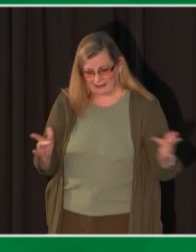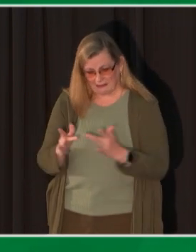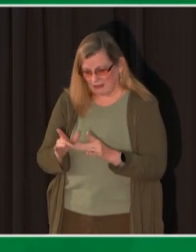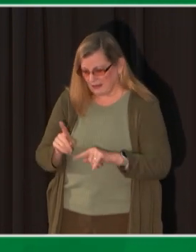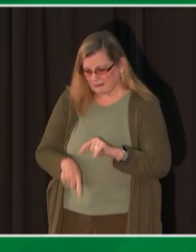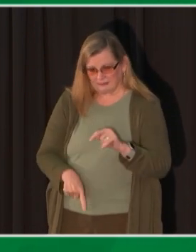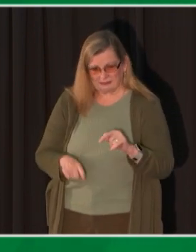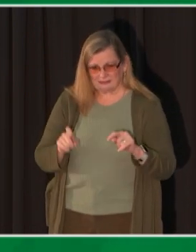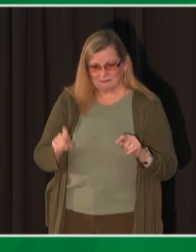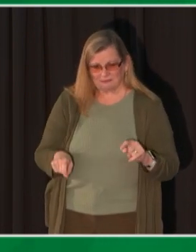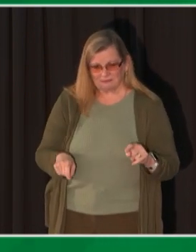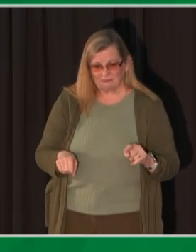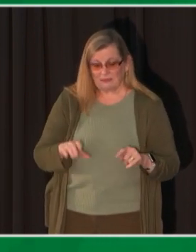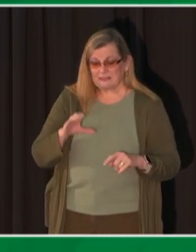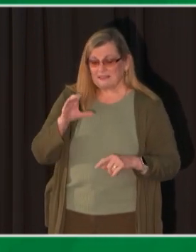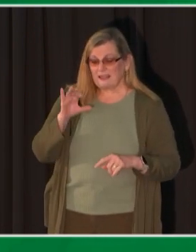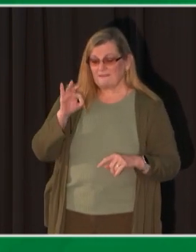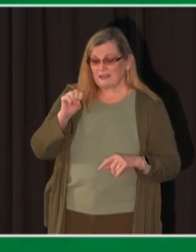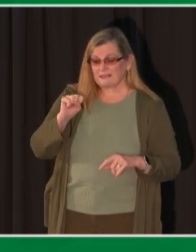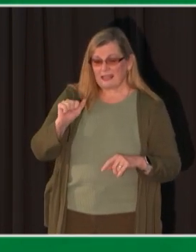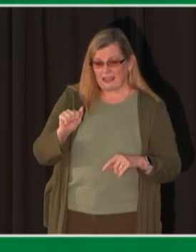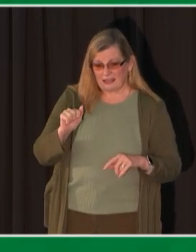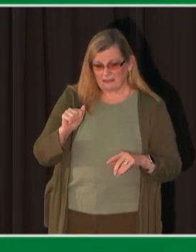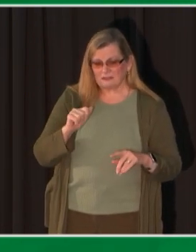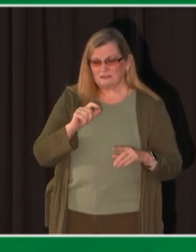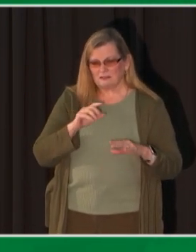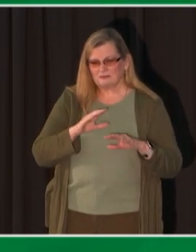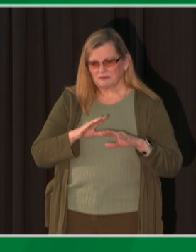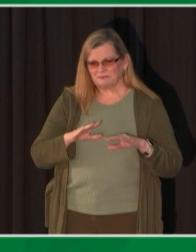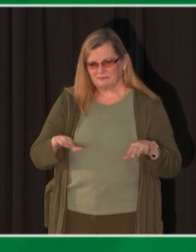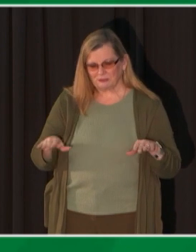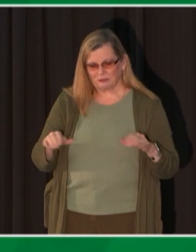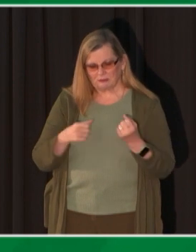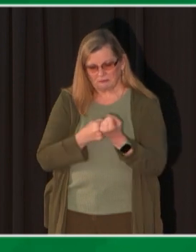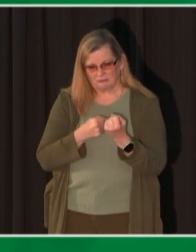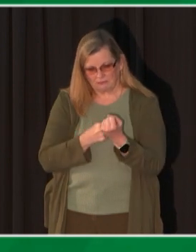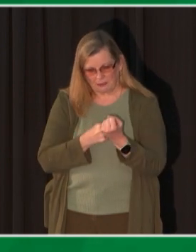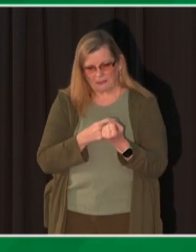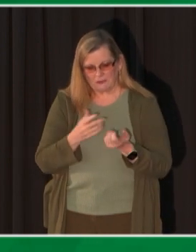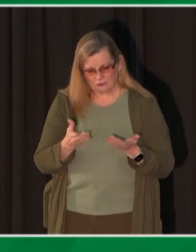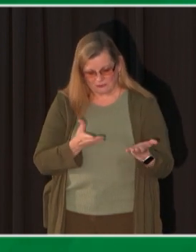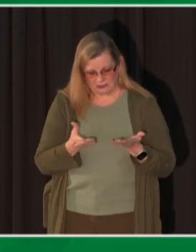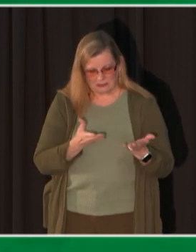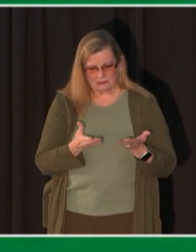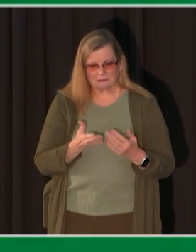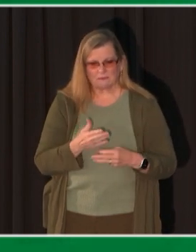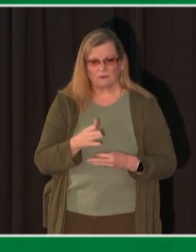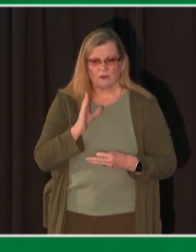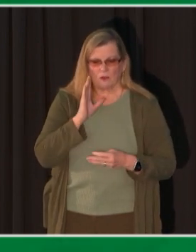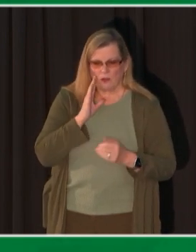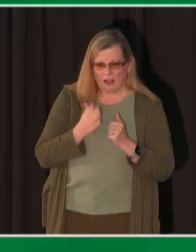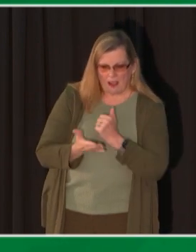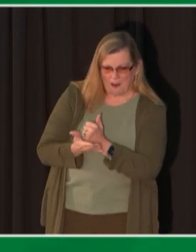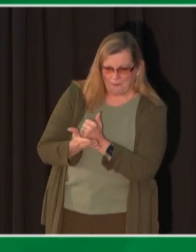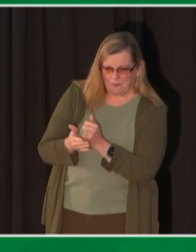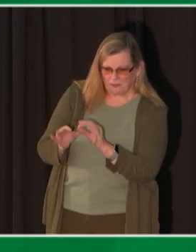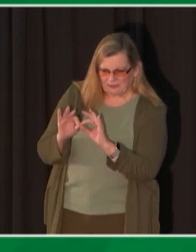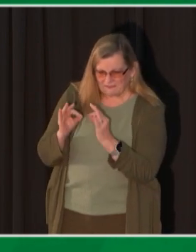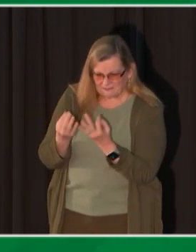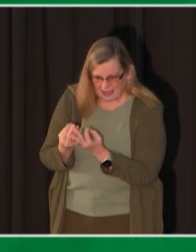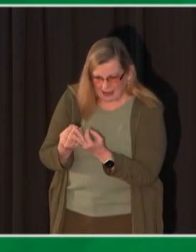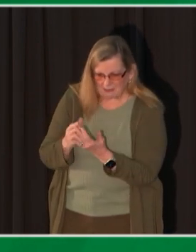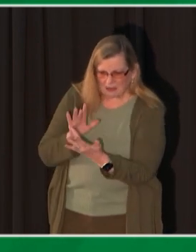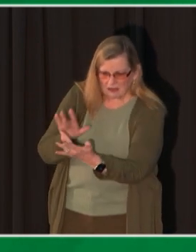agencies is supporting us to make sure students and families stay safe and healthy. So if you